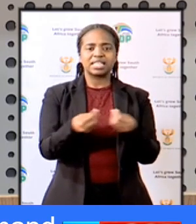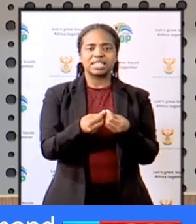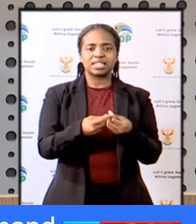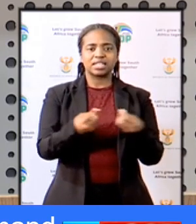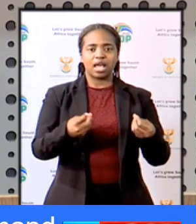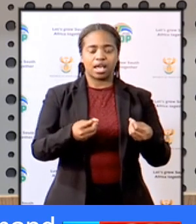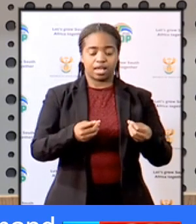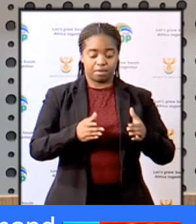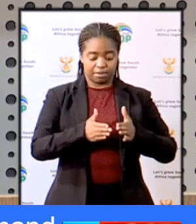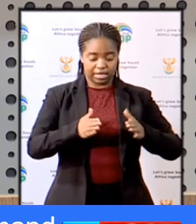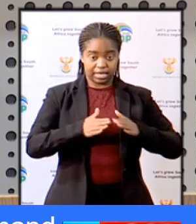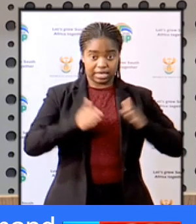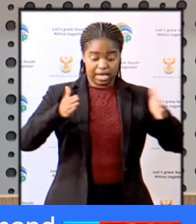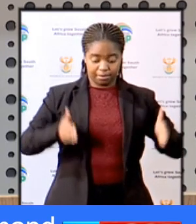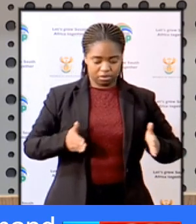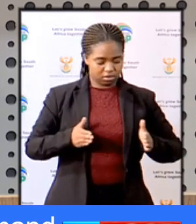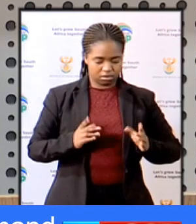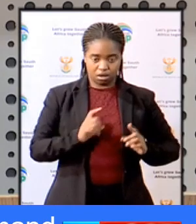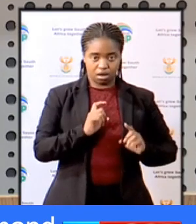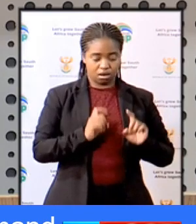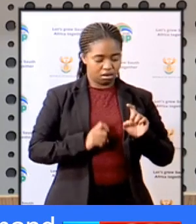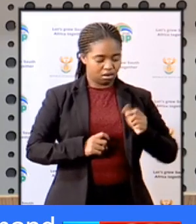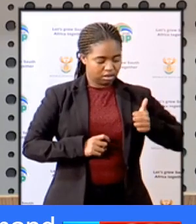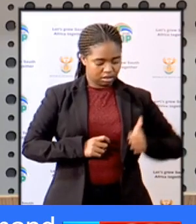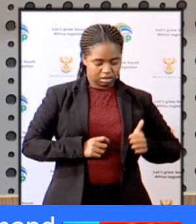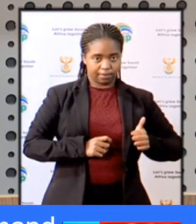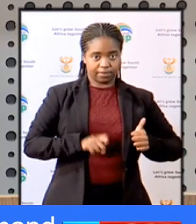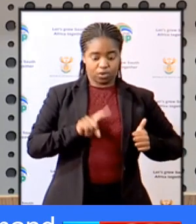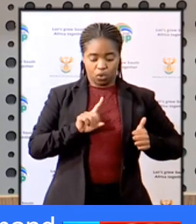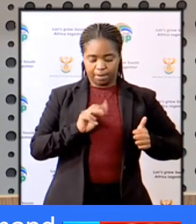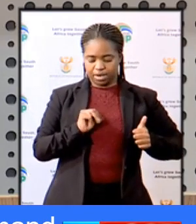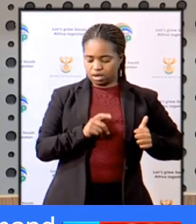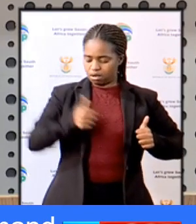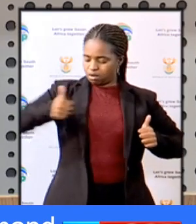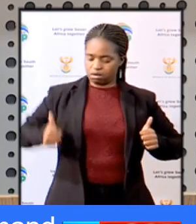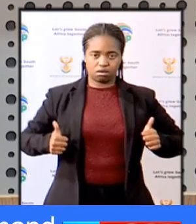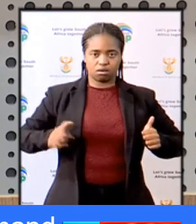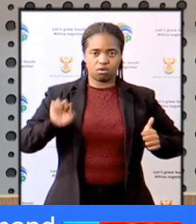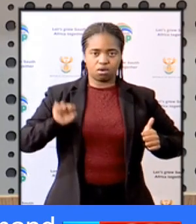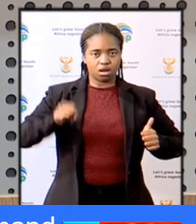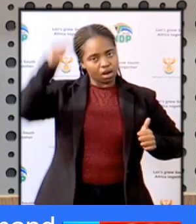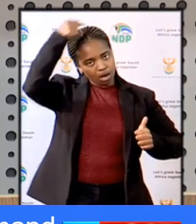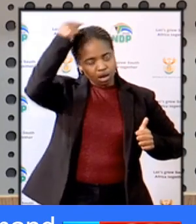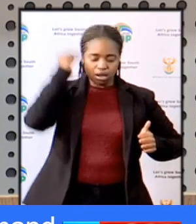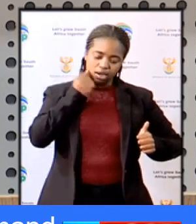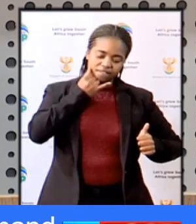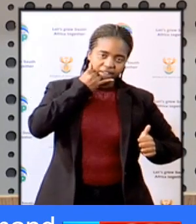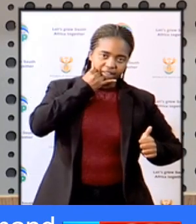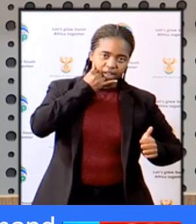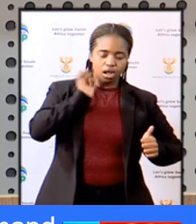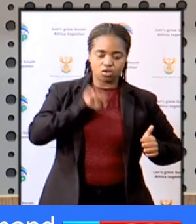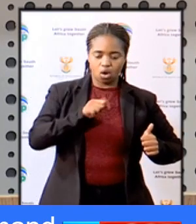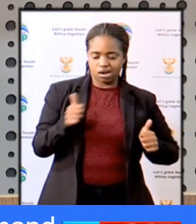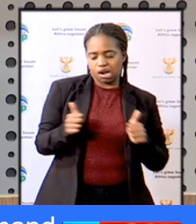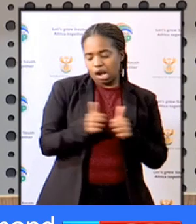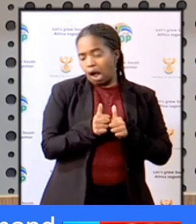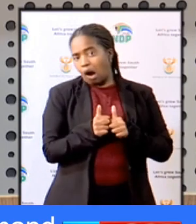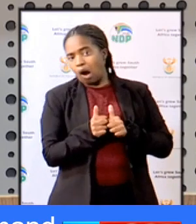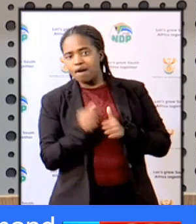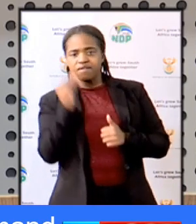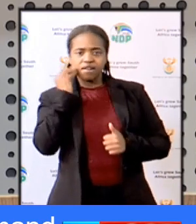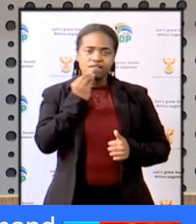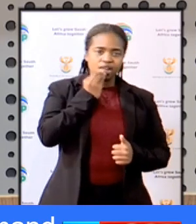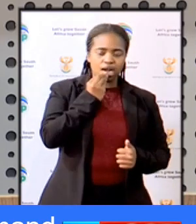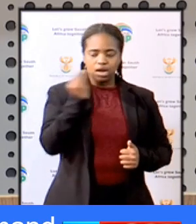that there must be a 1.5 meter gap between workers when they are working, that no workers would share the